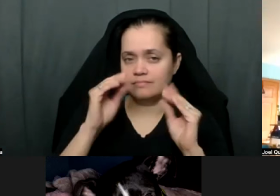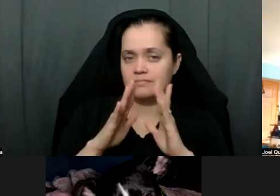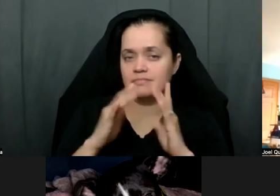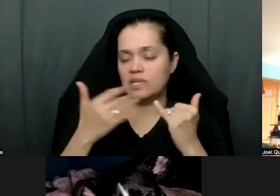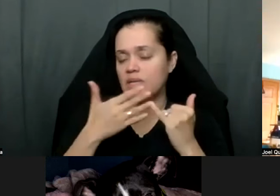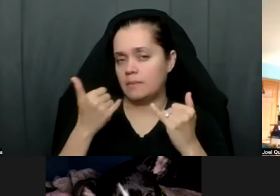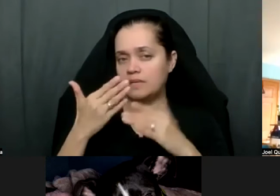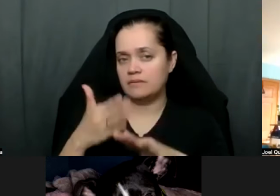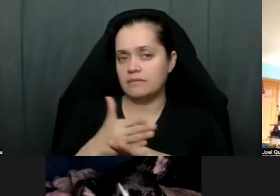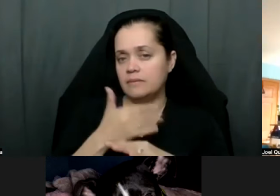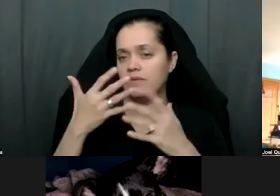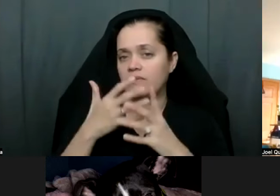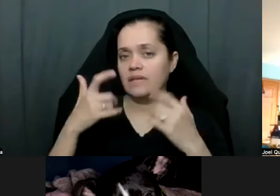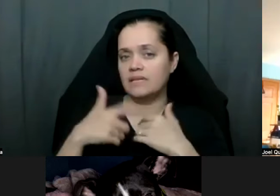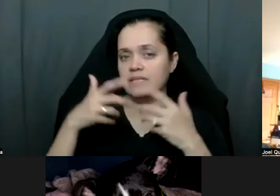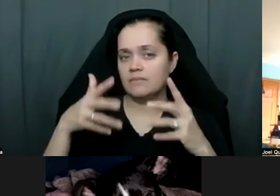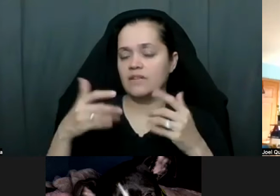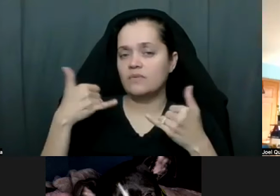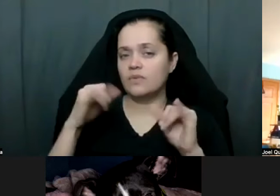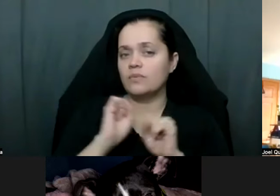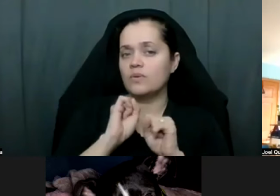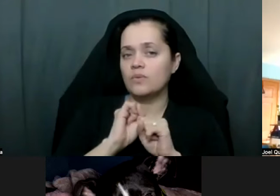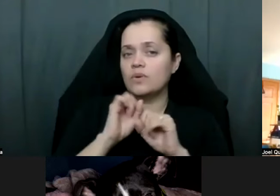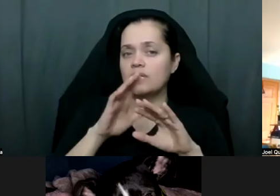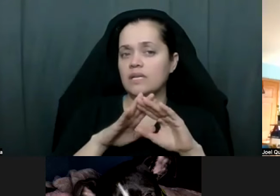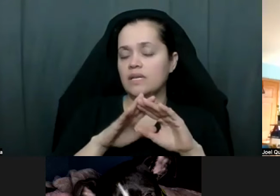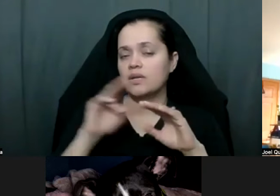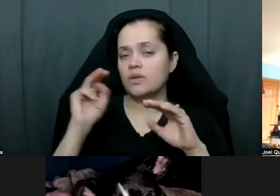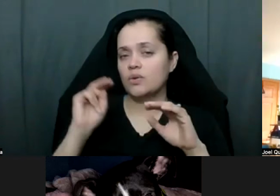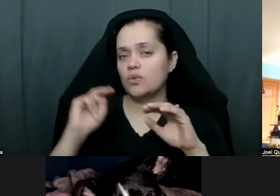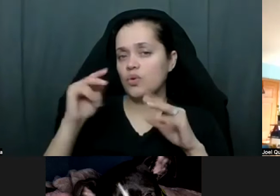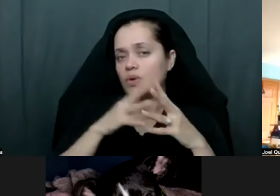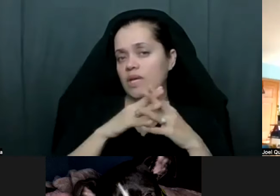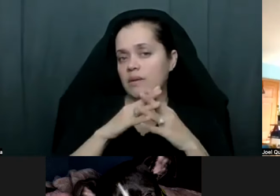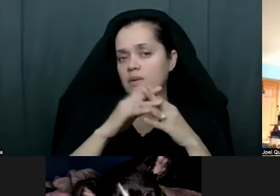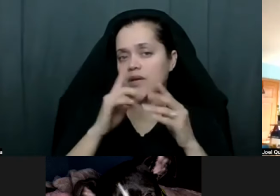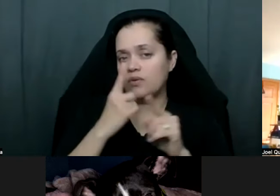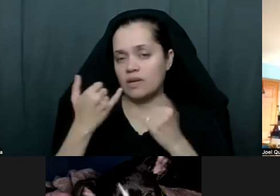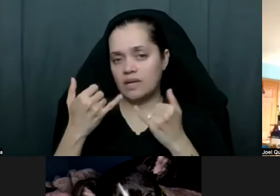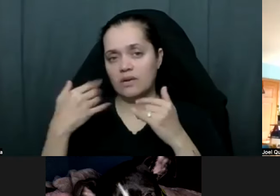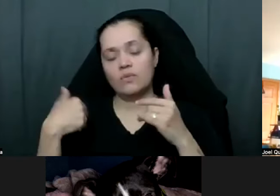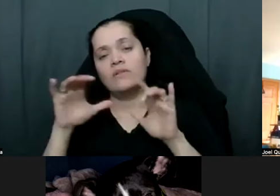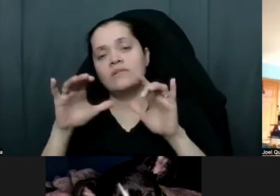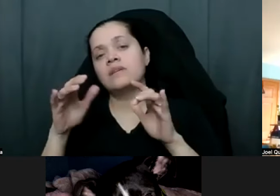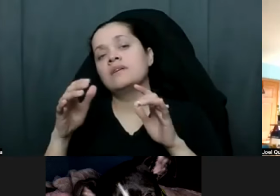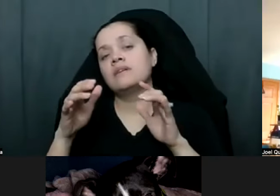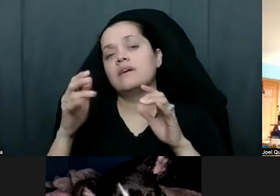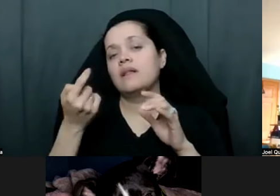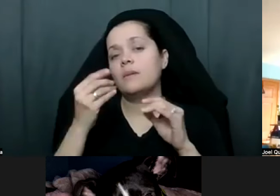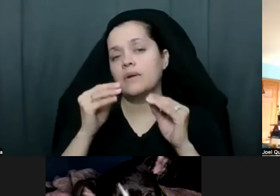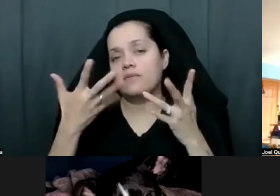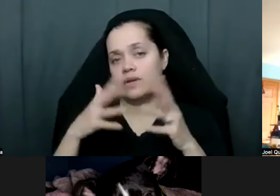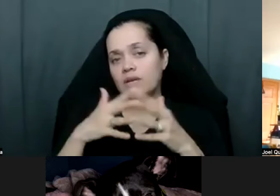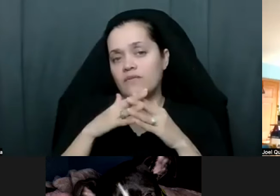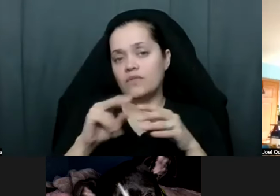on North America, right? And we've done a bit of North America. We did talk about language